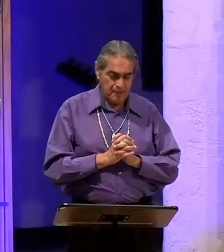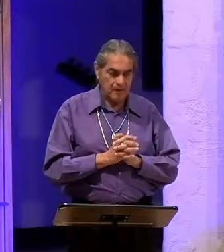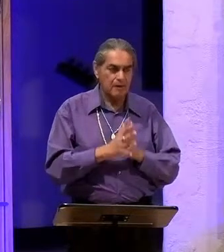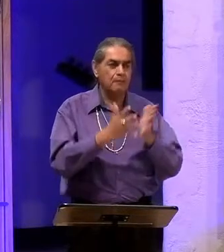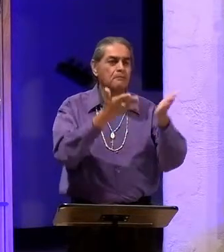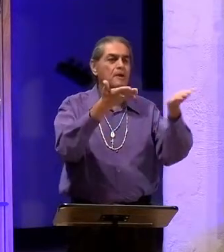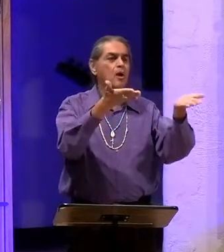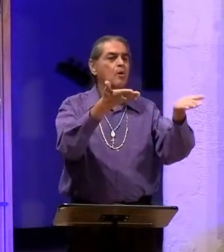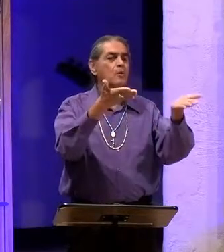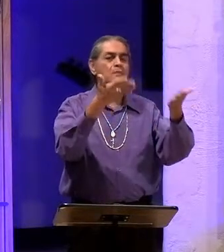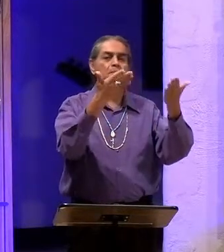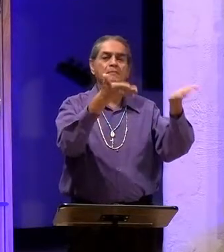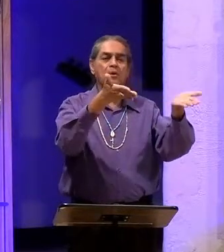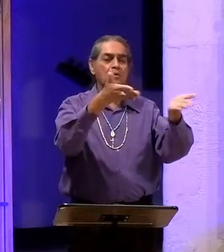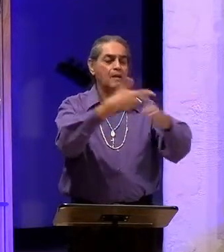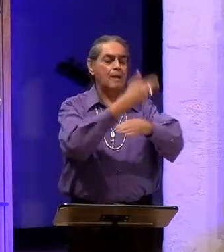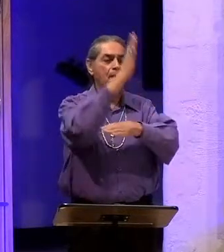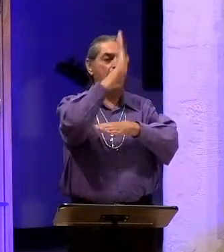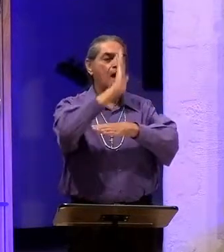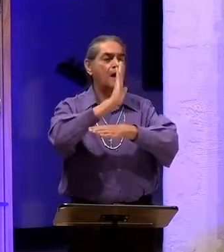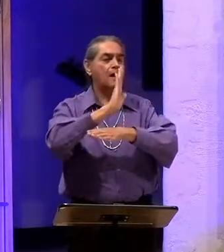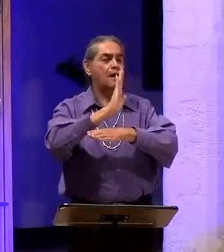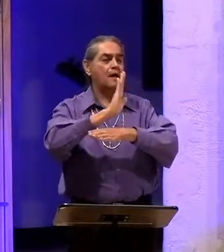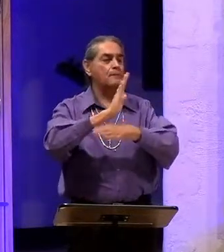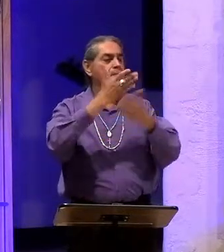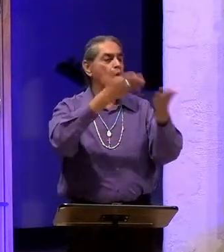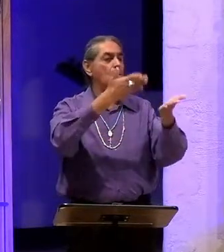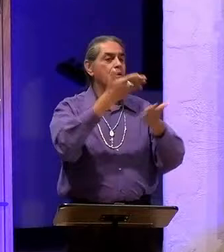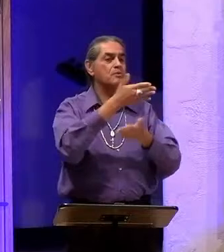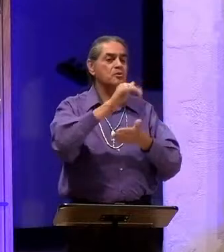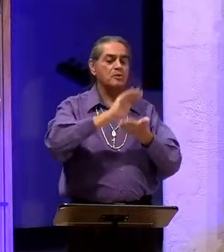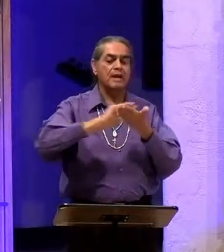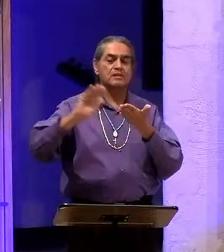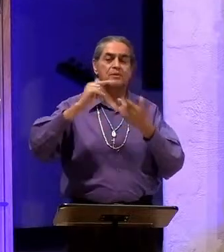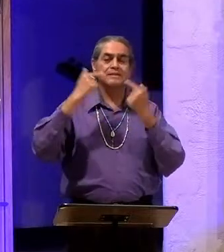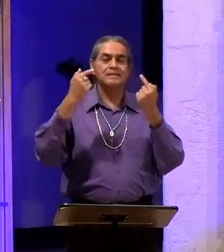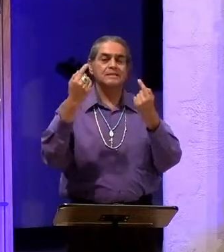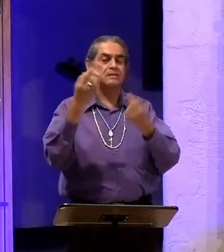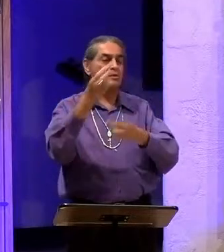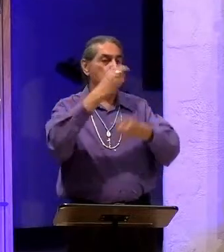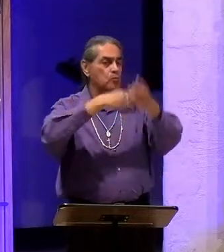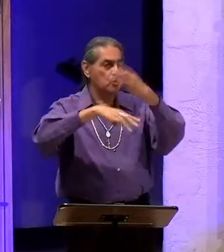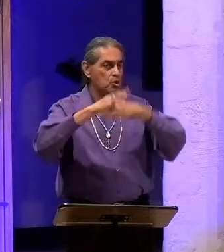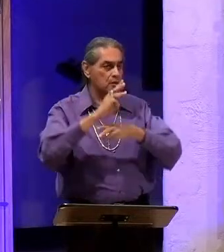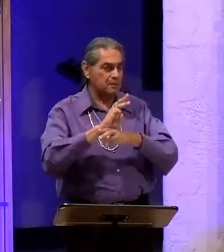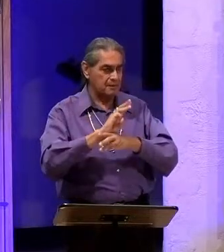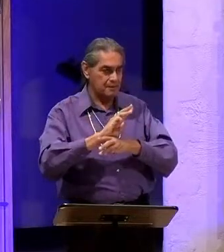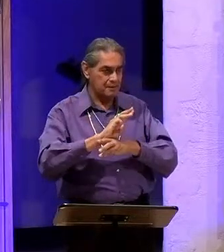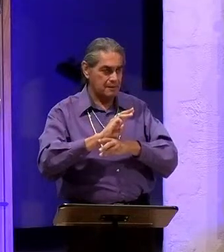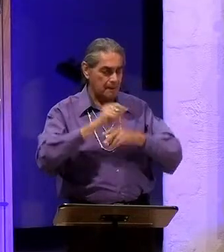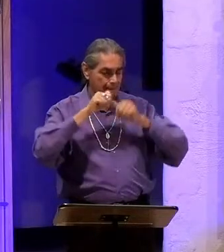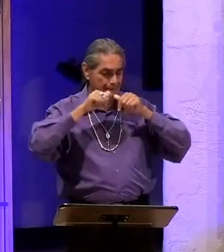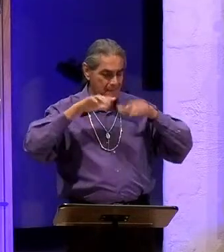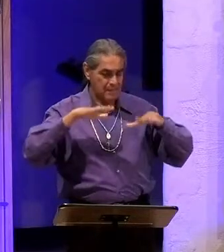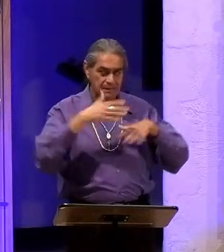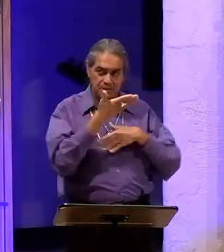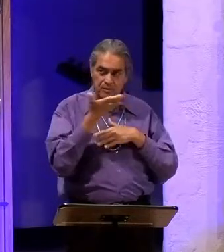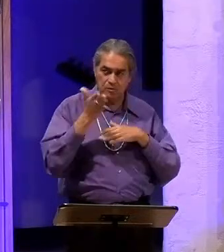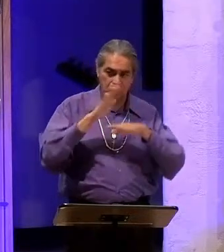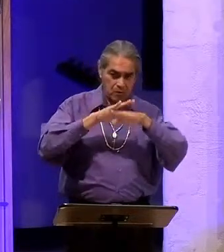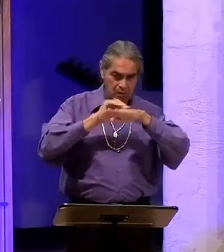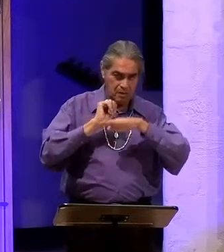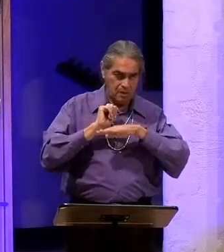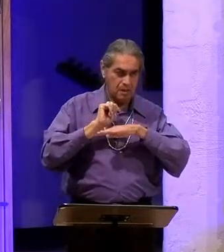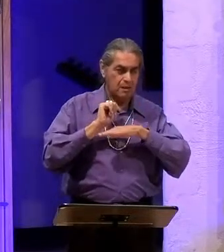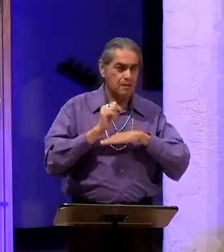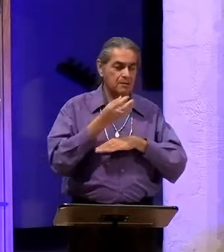Behold the Lamb of God. Behold him who takes away the sins of the world. Blessed are those who are called